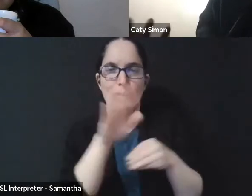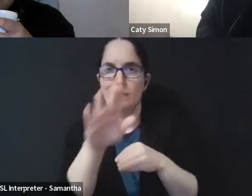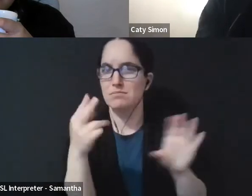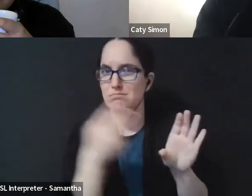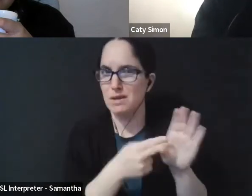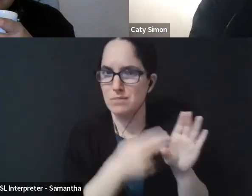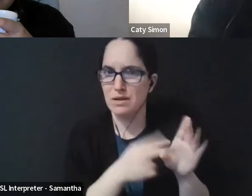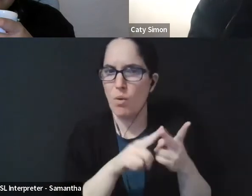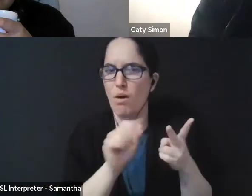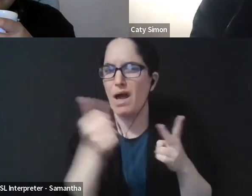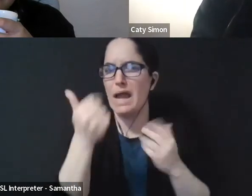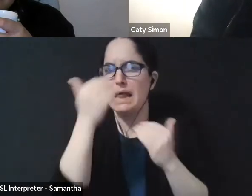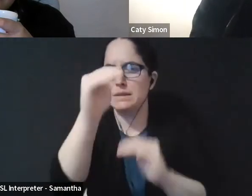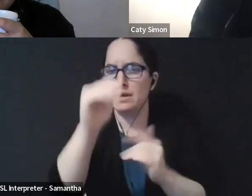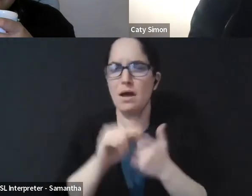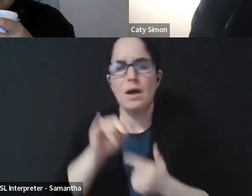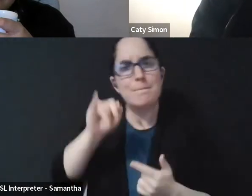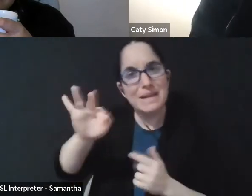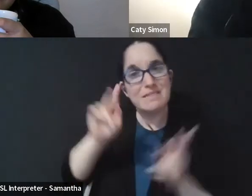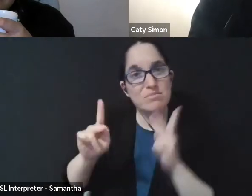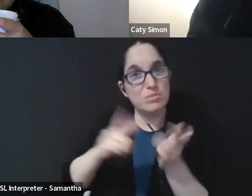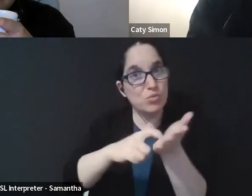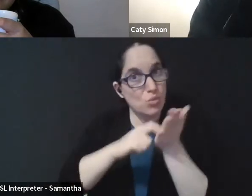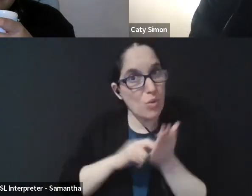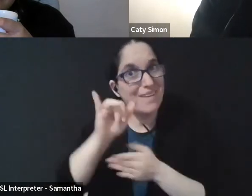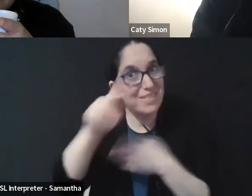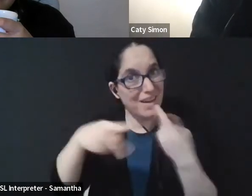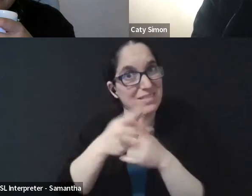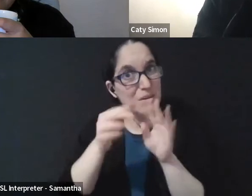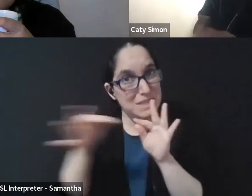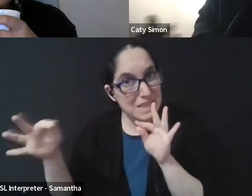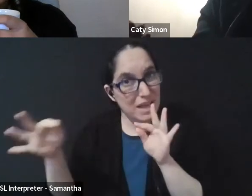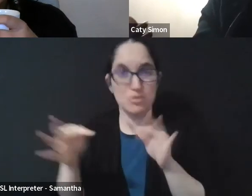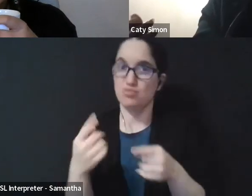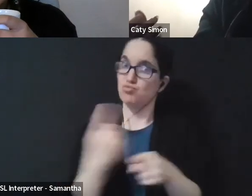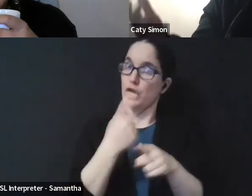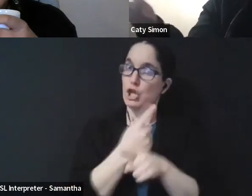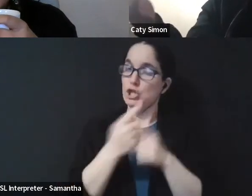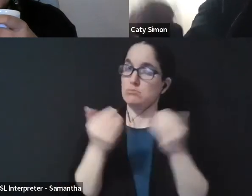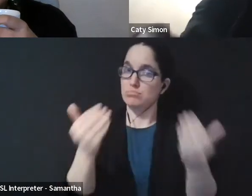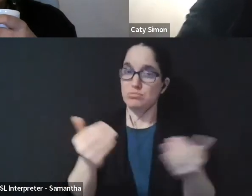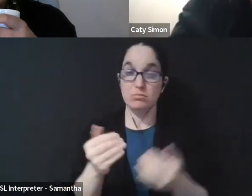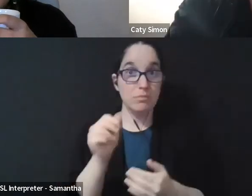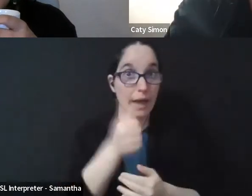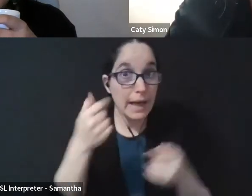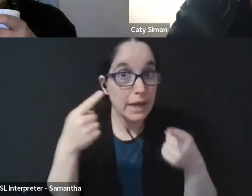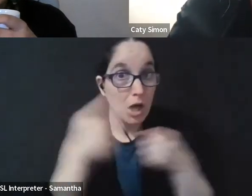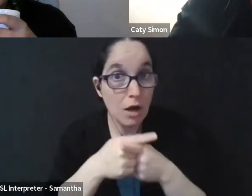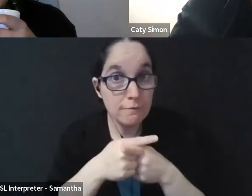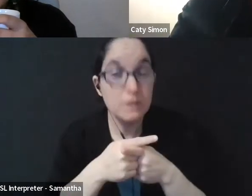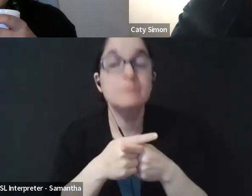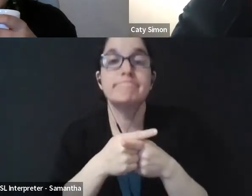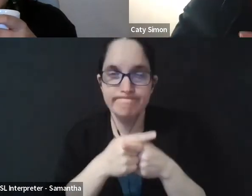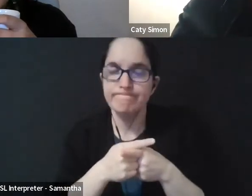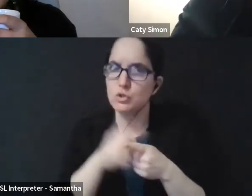would happen if drug use journals required such a statement as a matter of course, like right along with one's conflicts of interest. And speaking